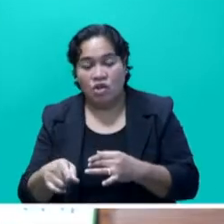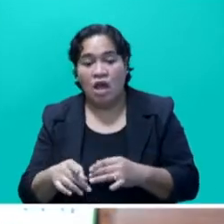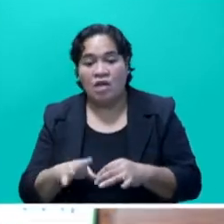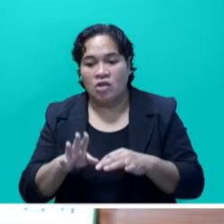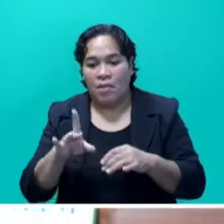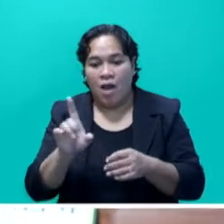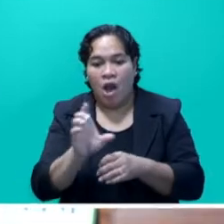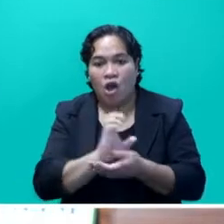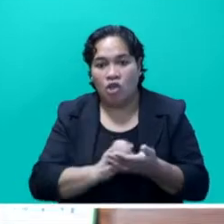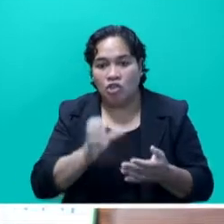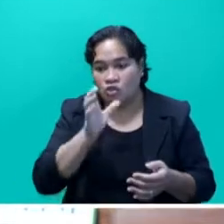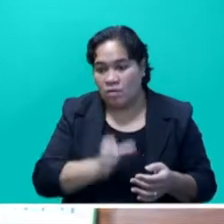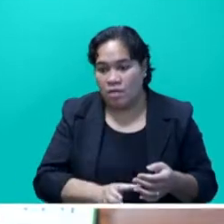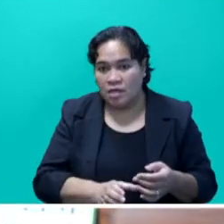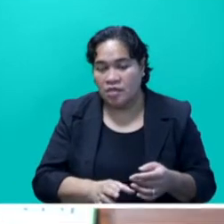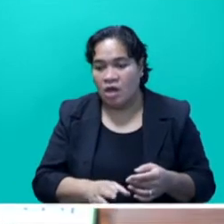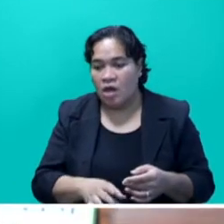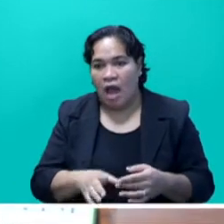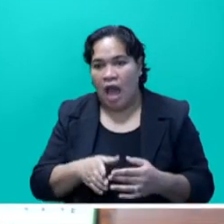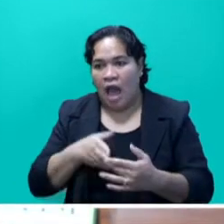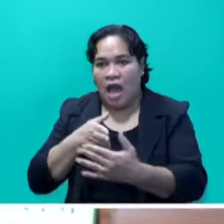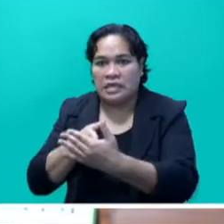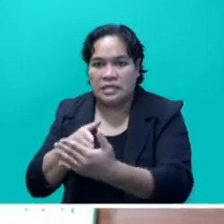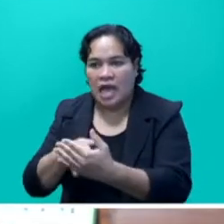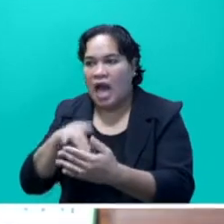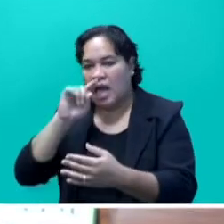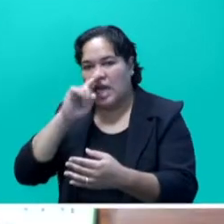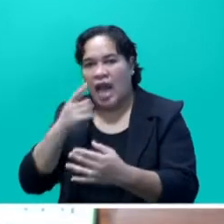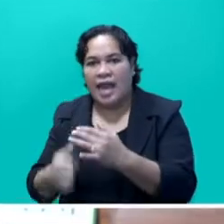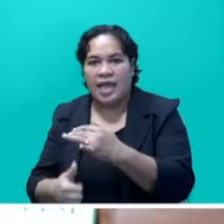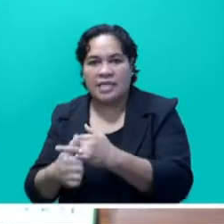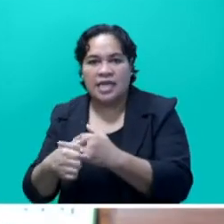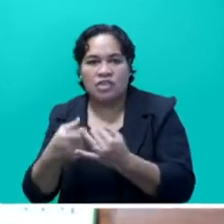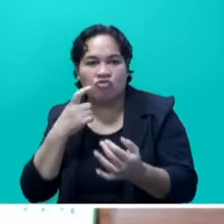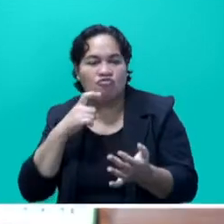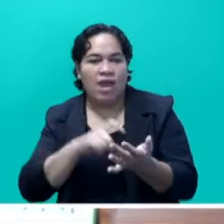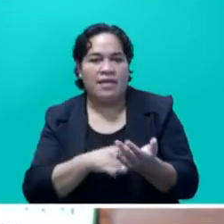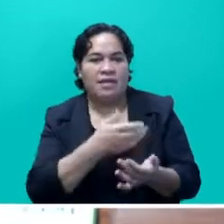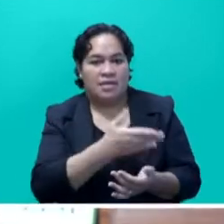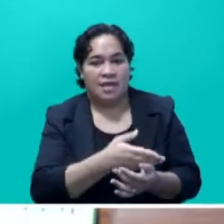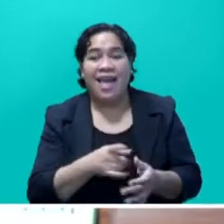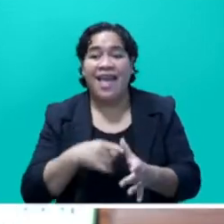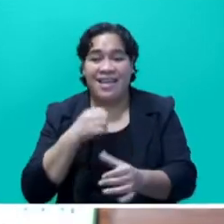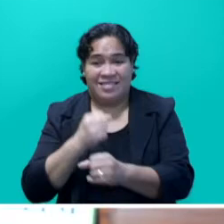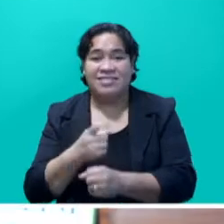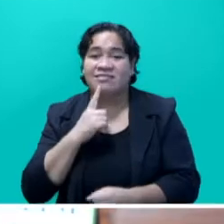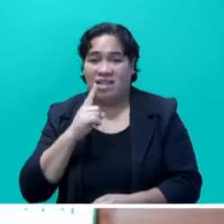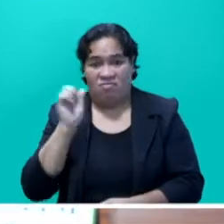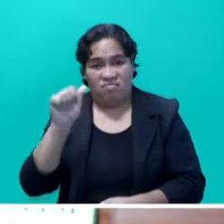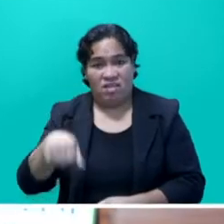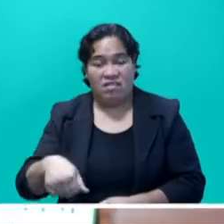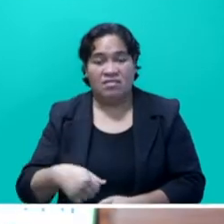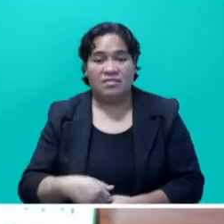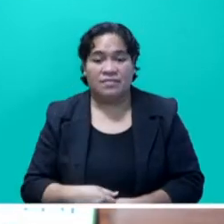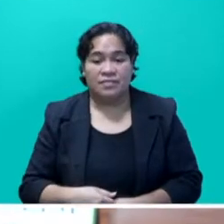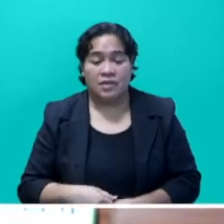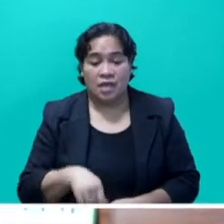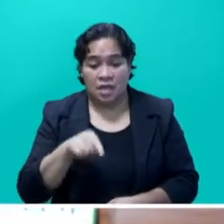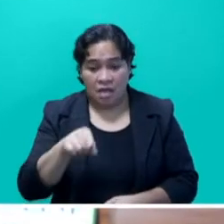consumers from accessing credit. And Attorney General correctly stated, they in